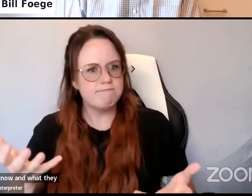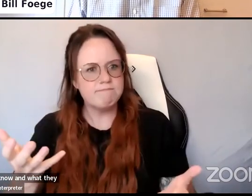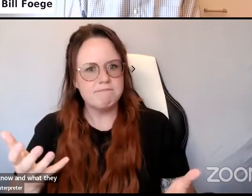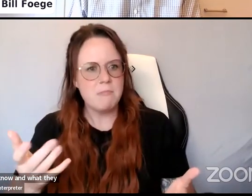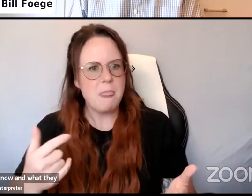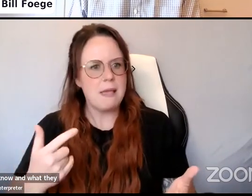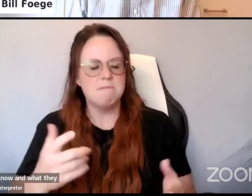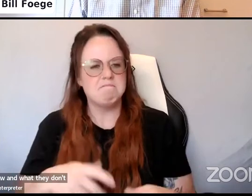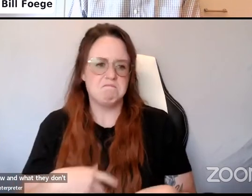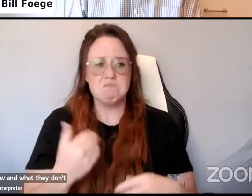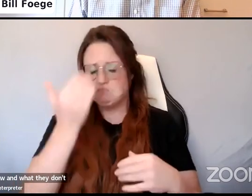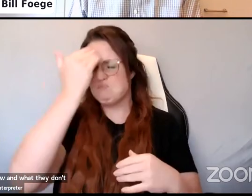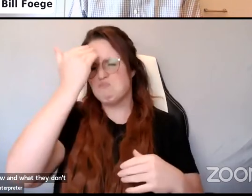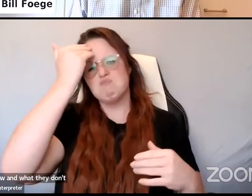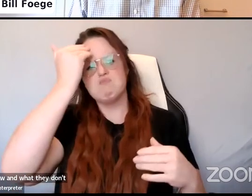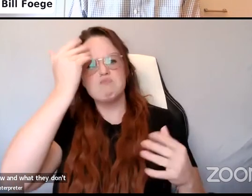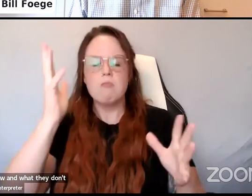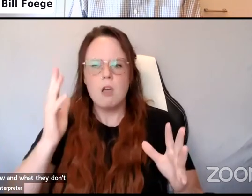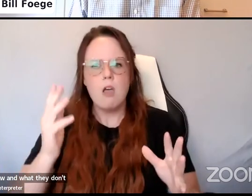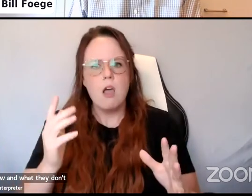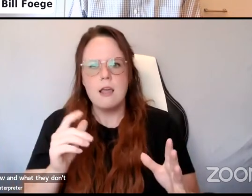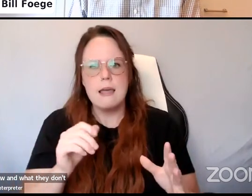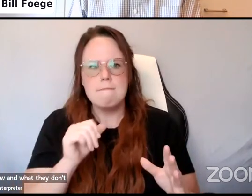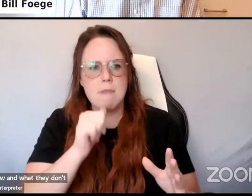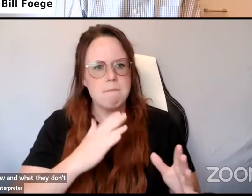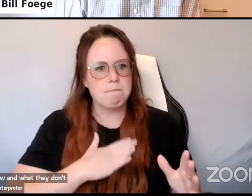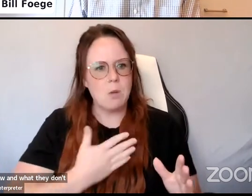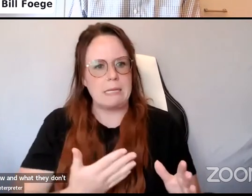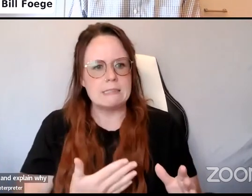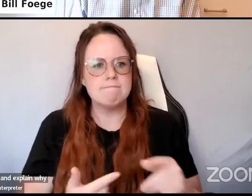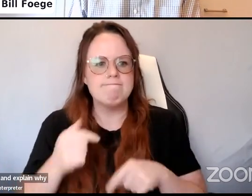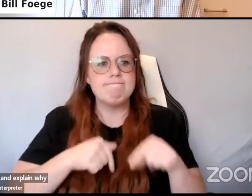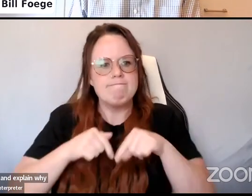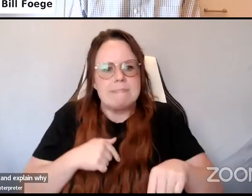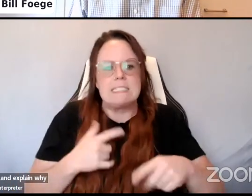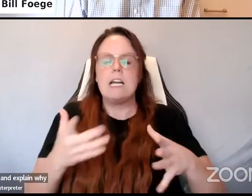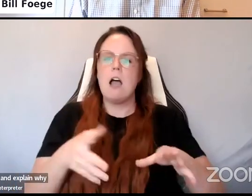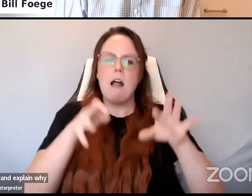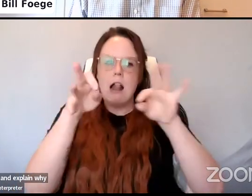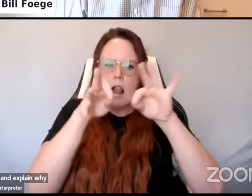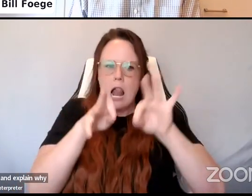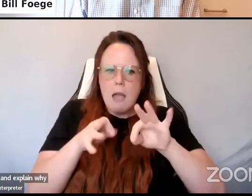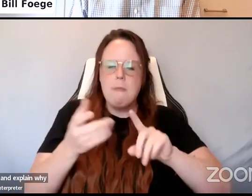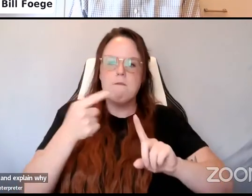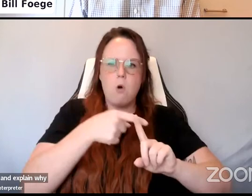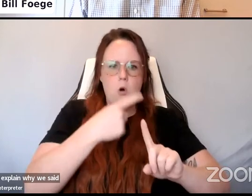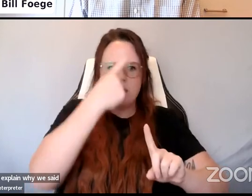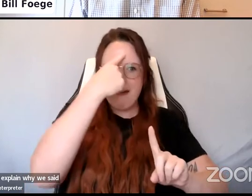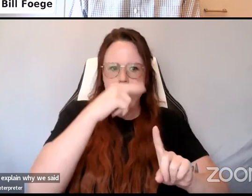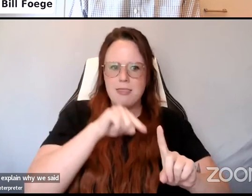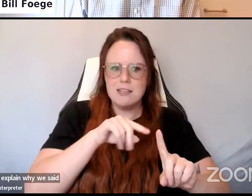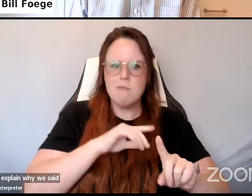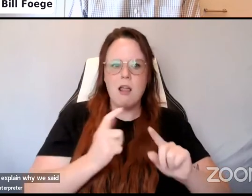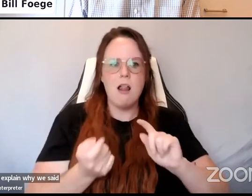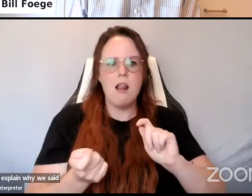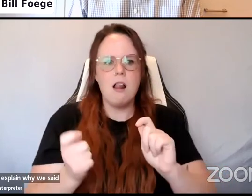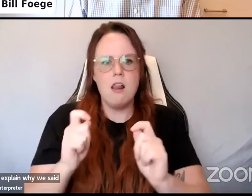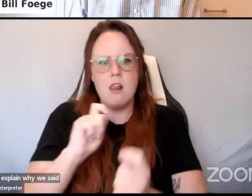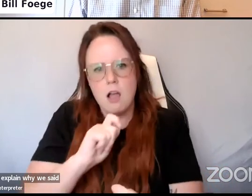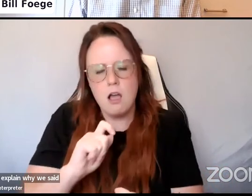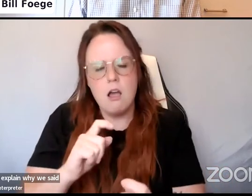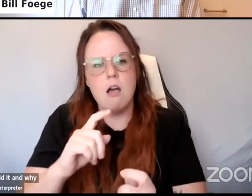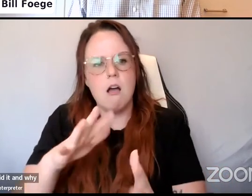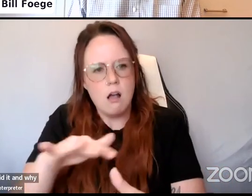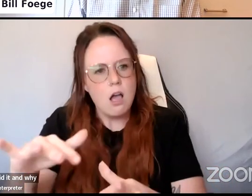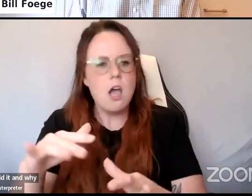go back and explain why we said something when we said it and why we're uh